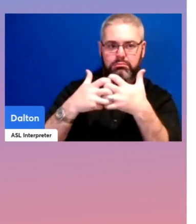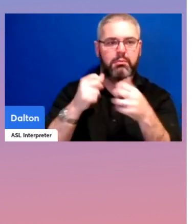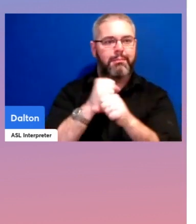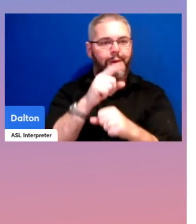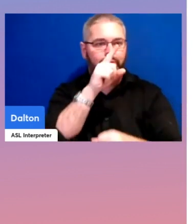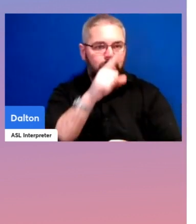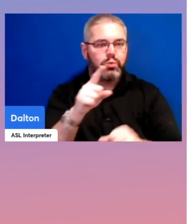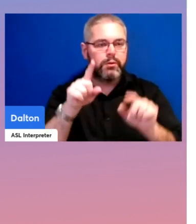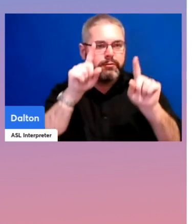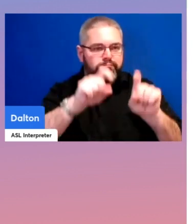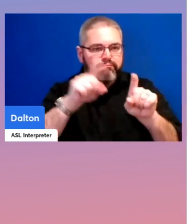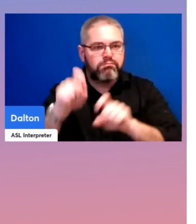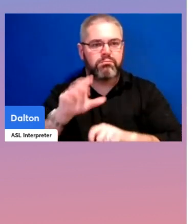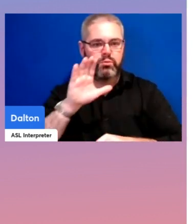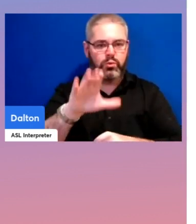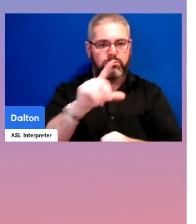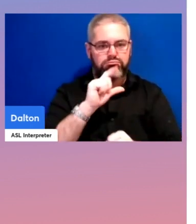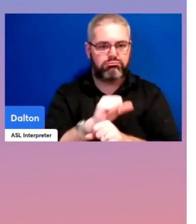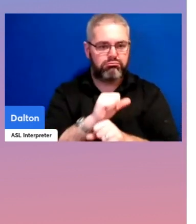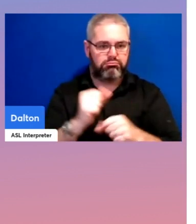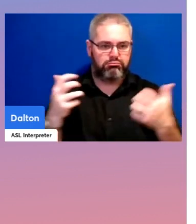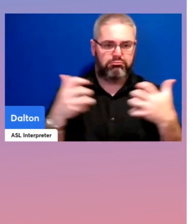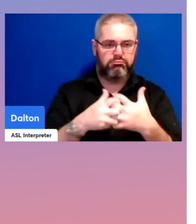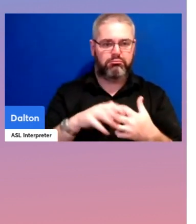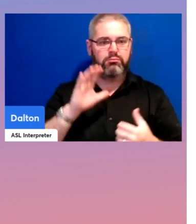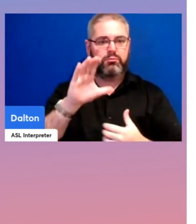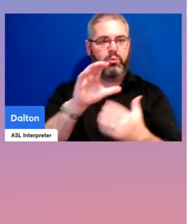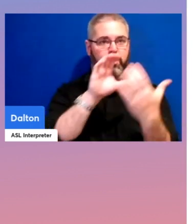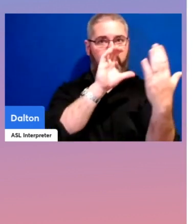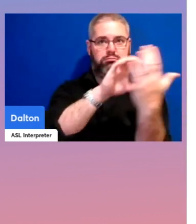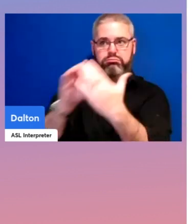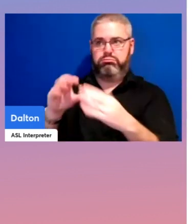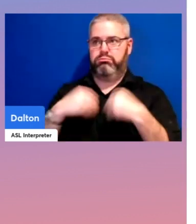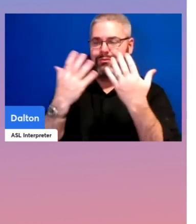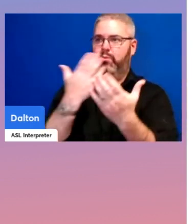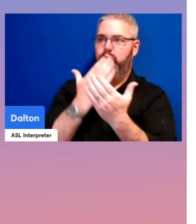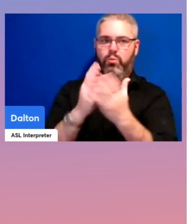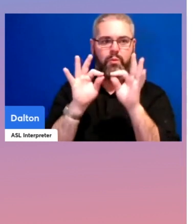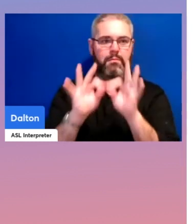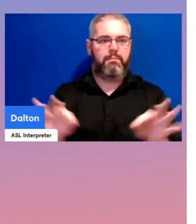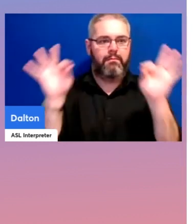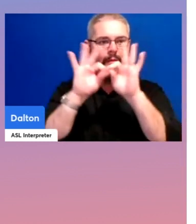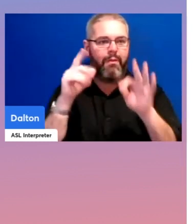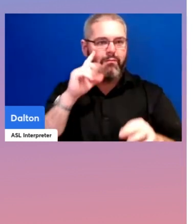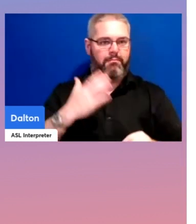that your module consumers are providing good values for your variables.